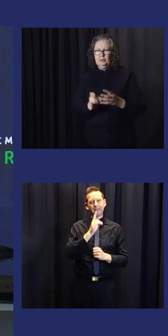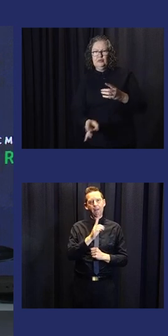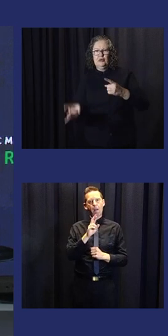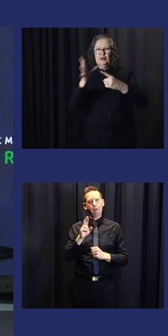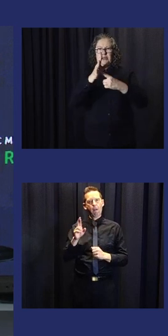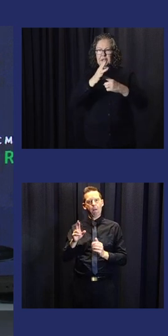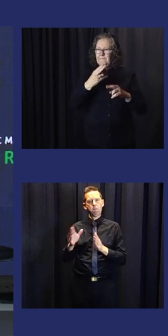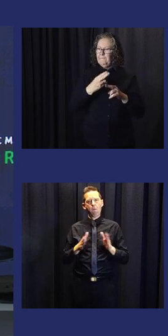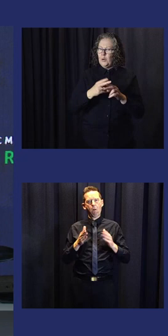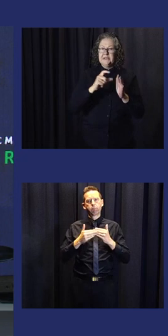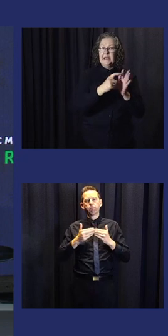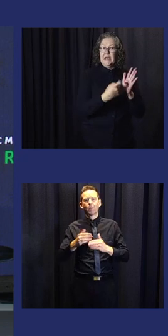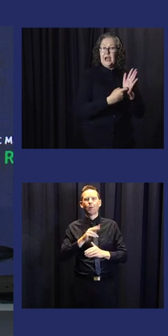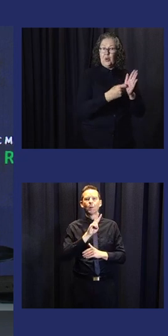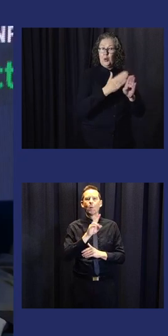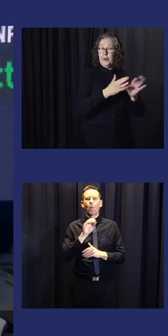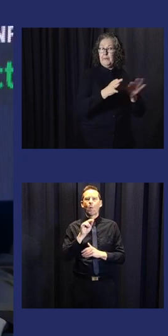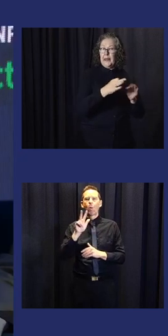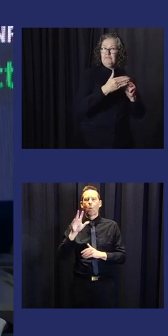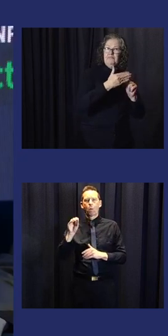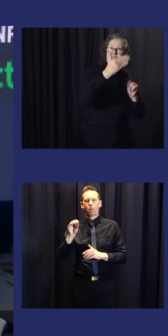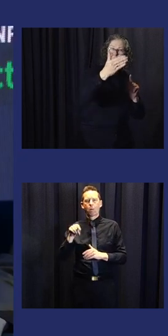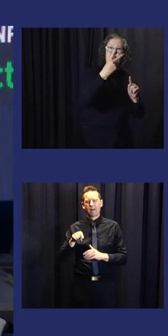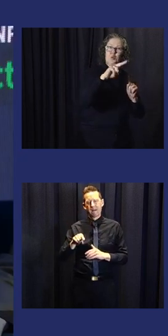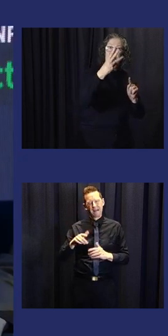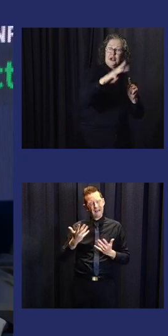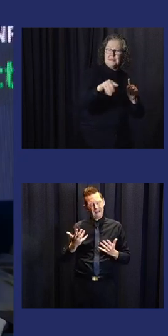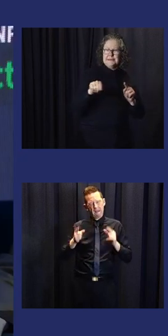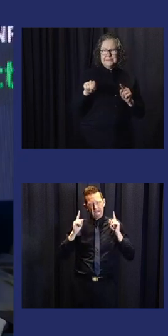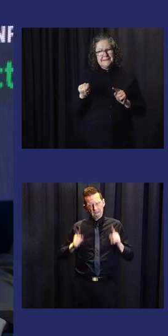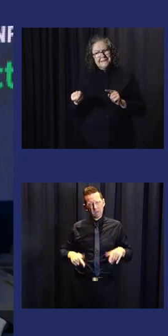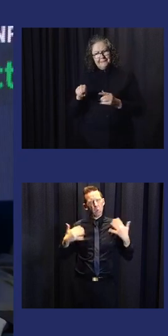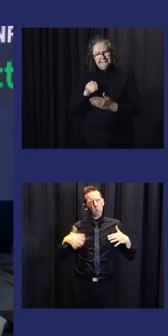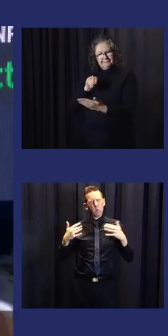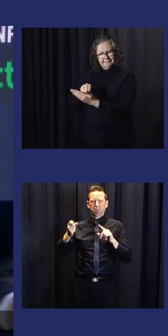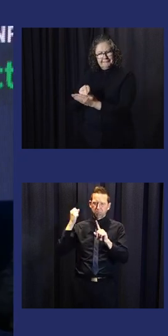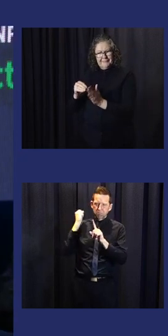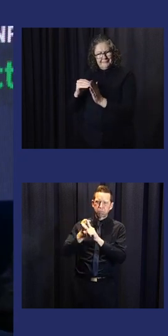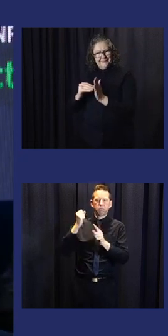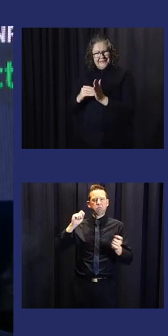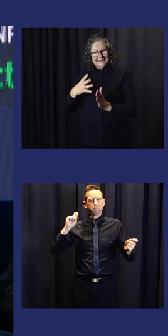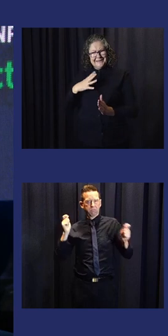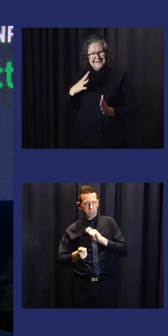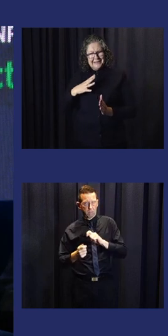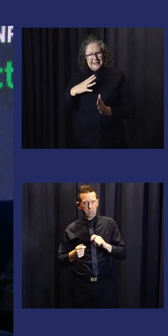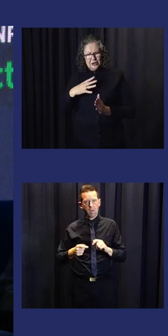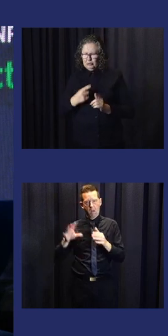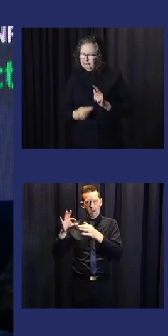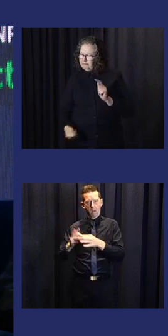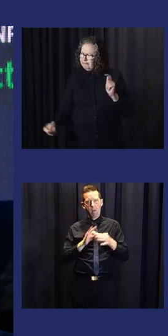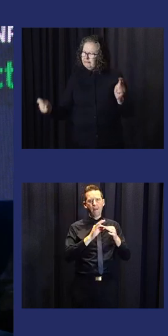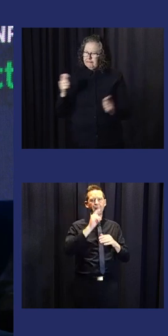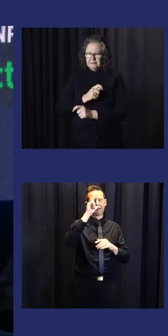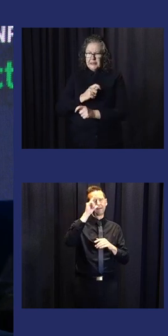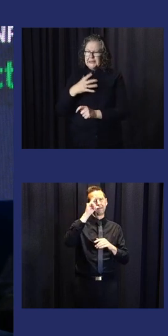DRR work plan toward 2030. It needs to be transformative. It both needs to have specific goals on